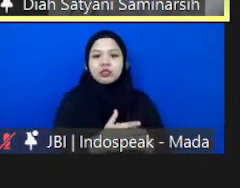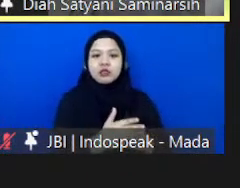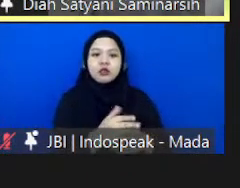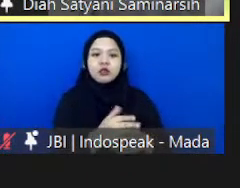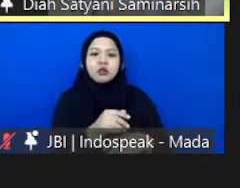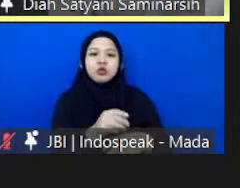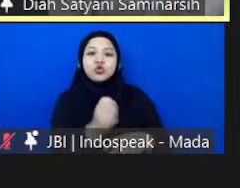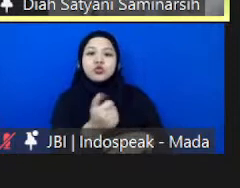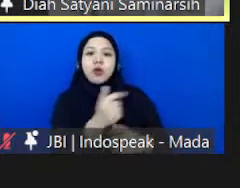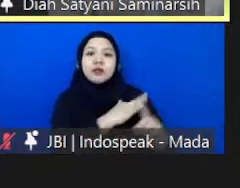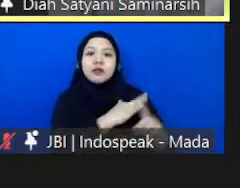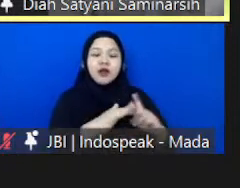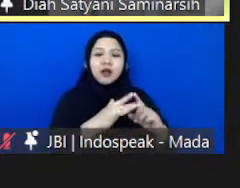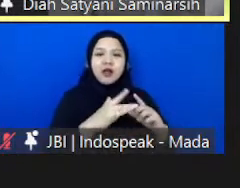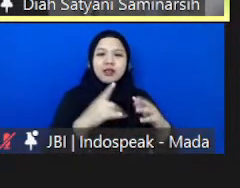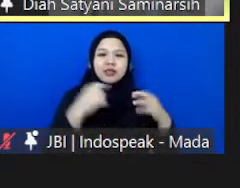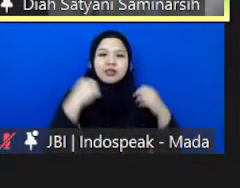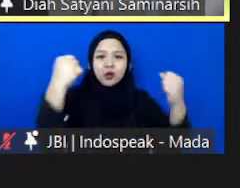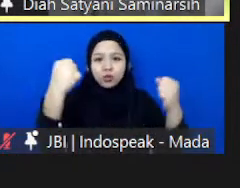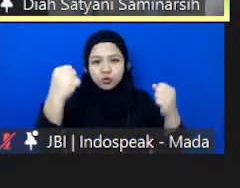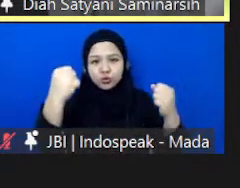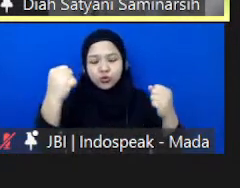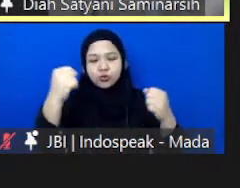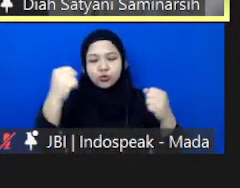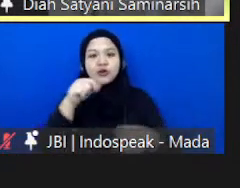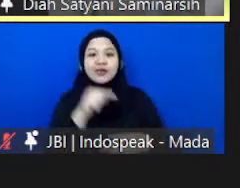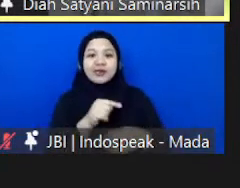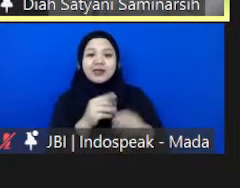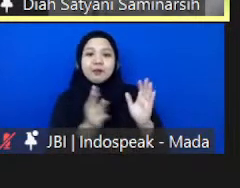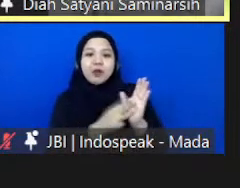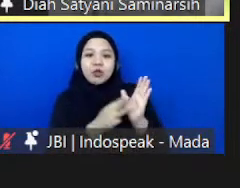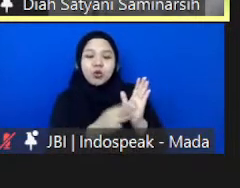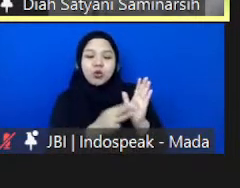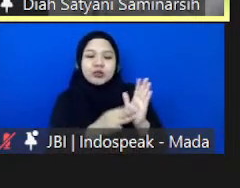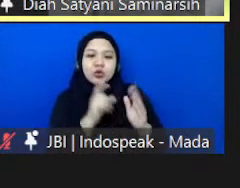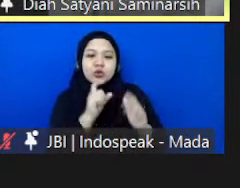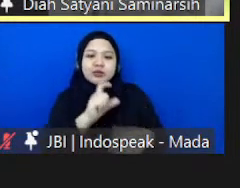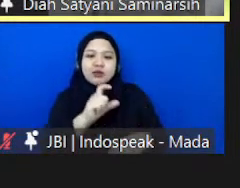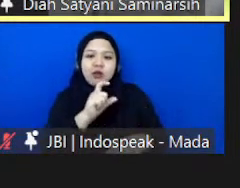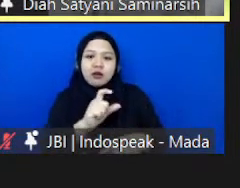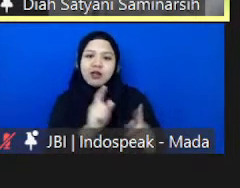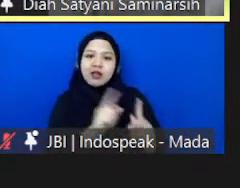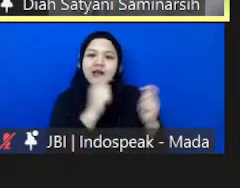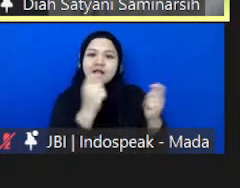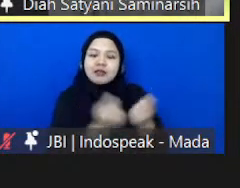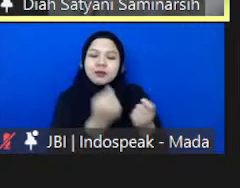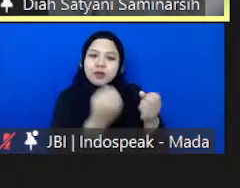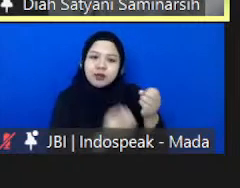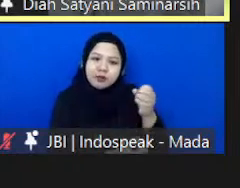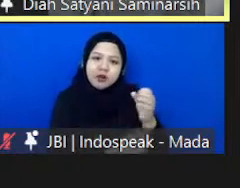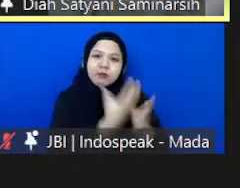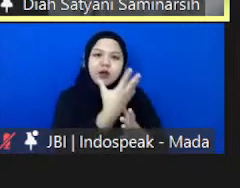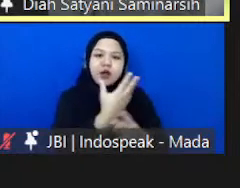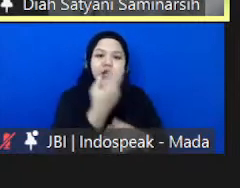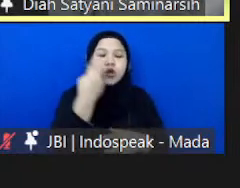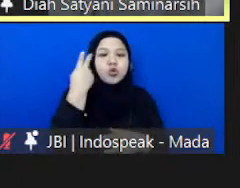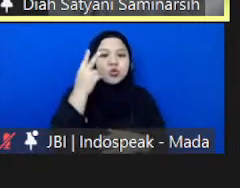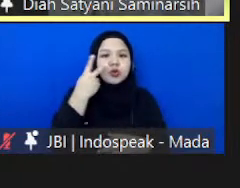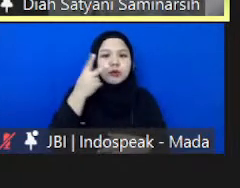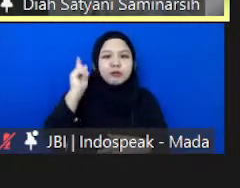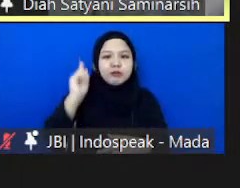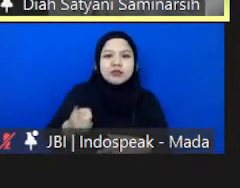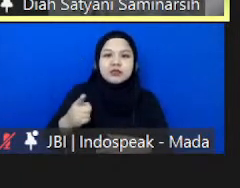a methodology that was developed by the team to ensure sustainability in